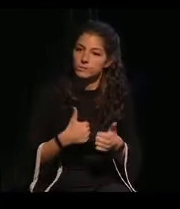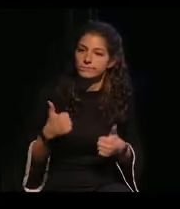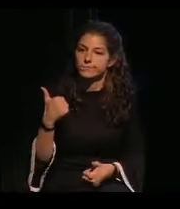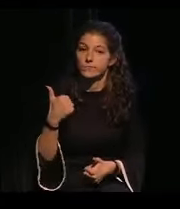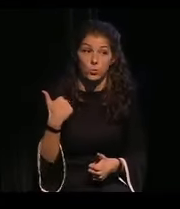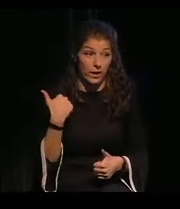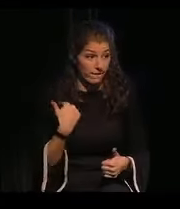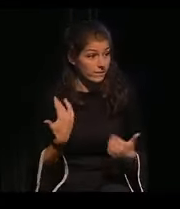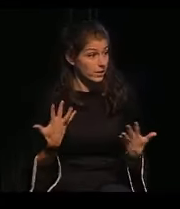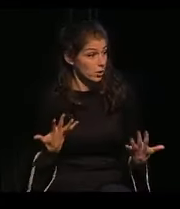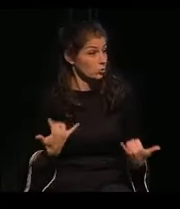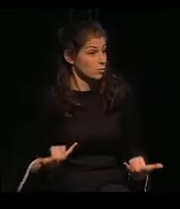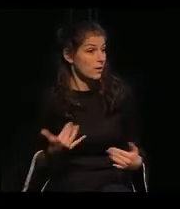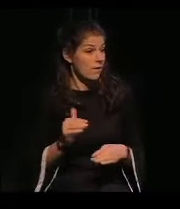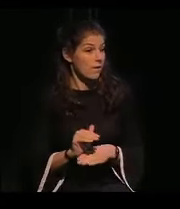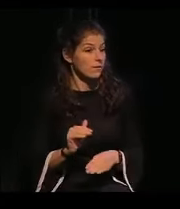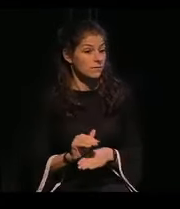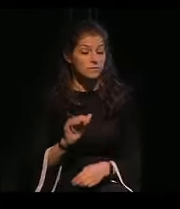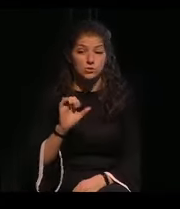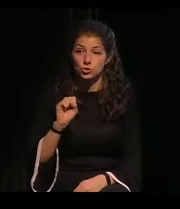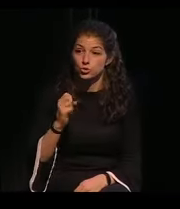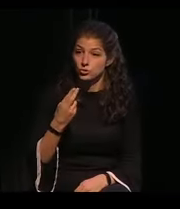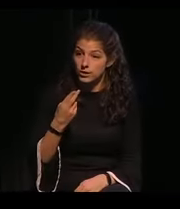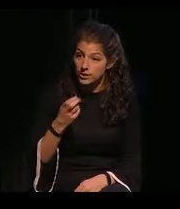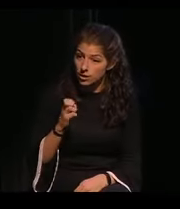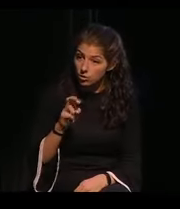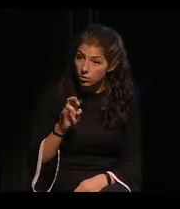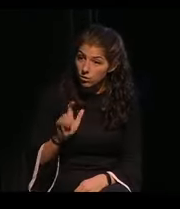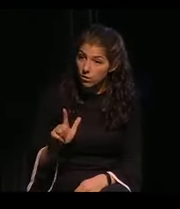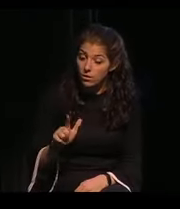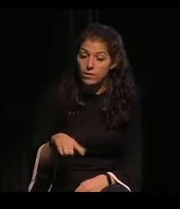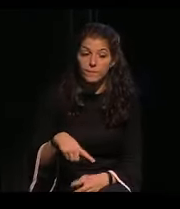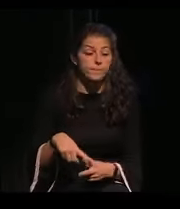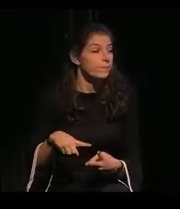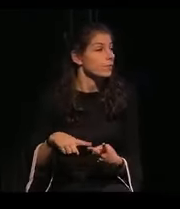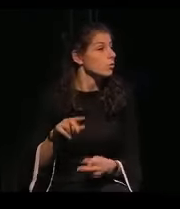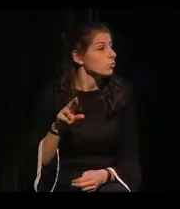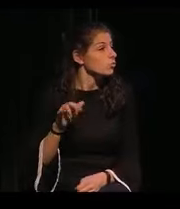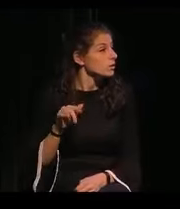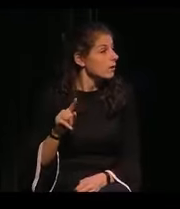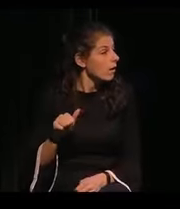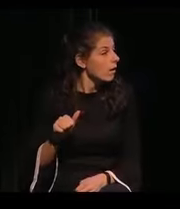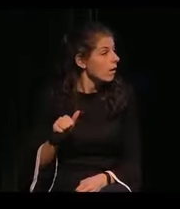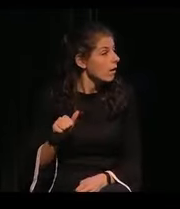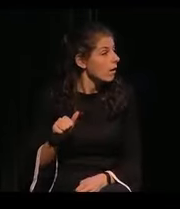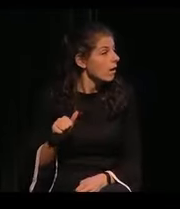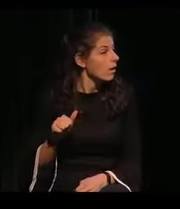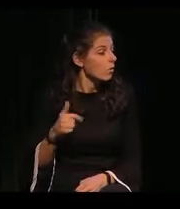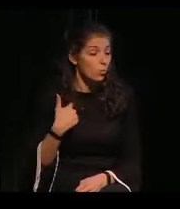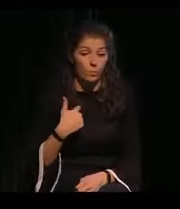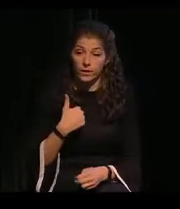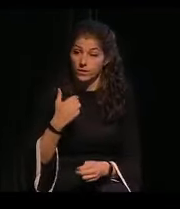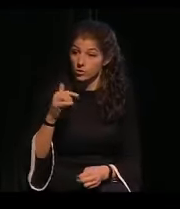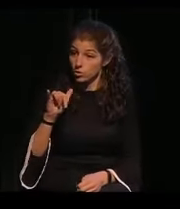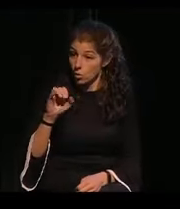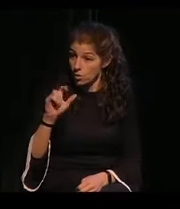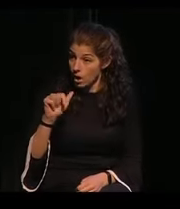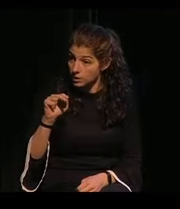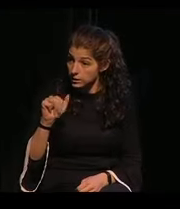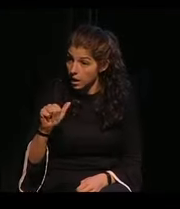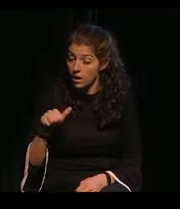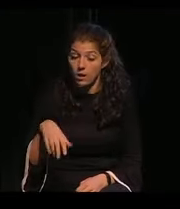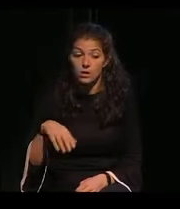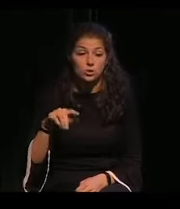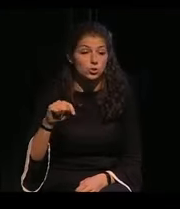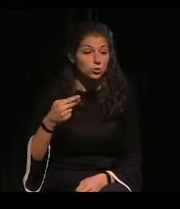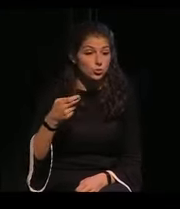have them here tonight. Cheryl, Rita, who we visited earlier today, Yolanda,